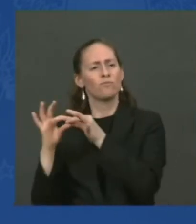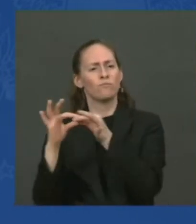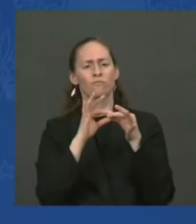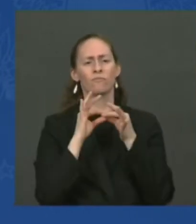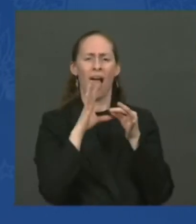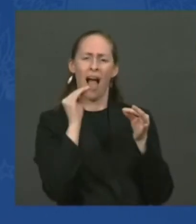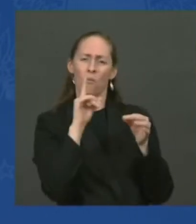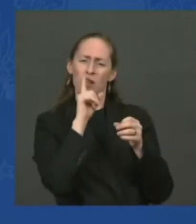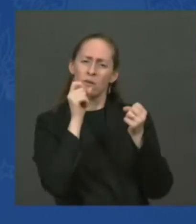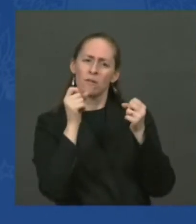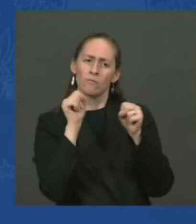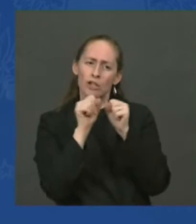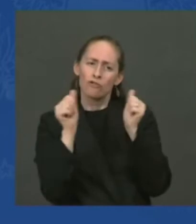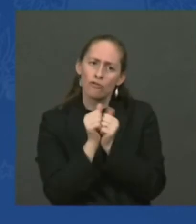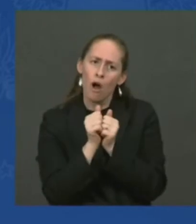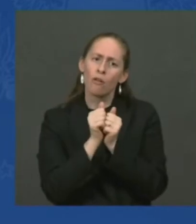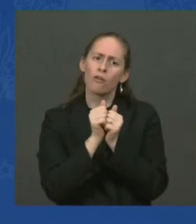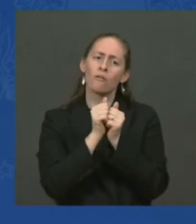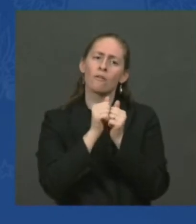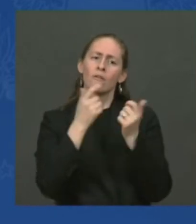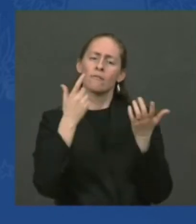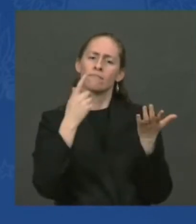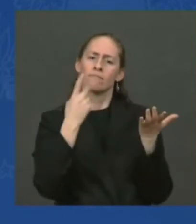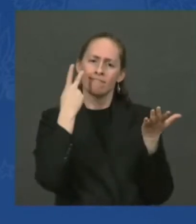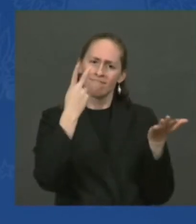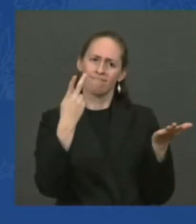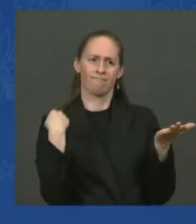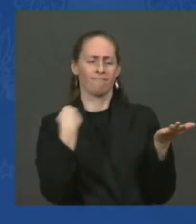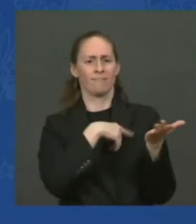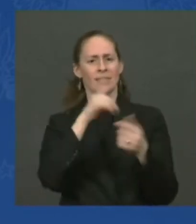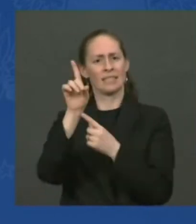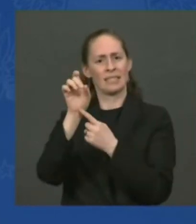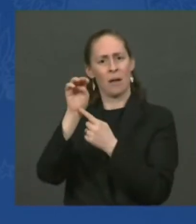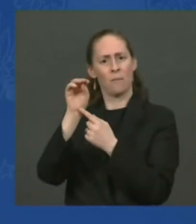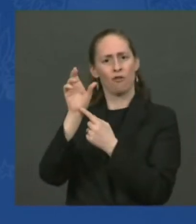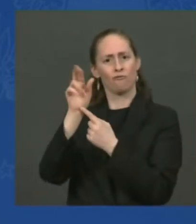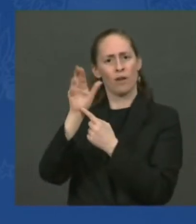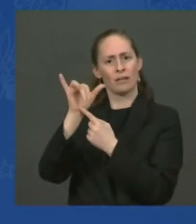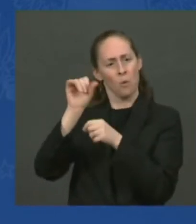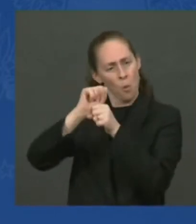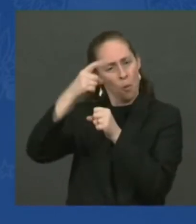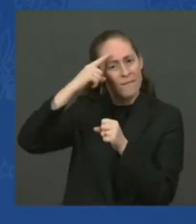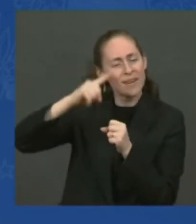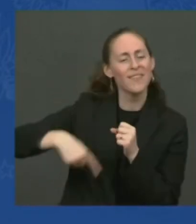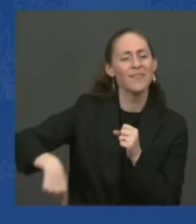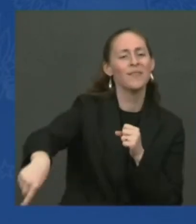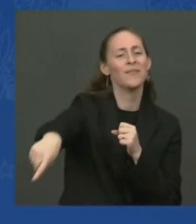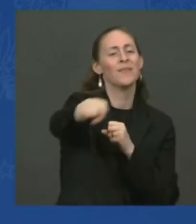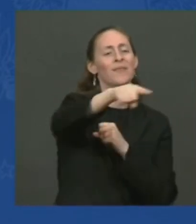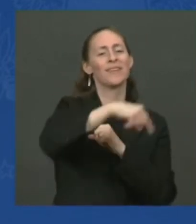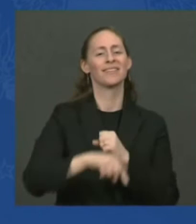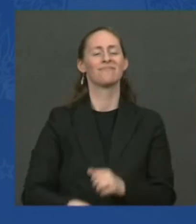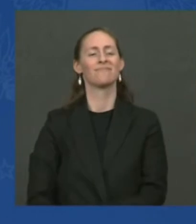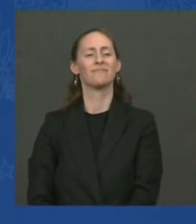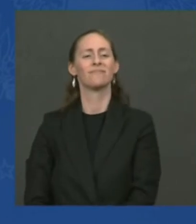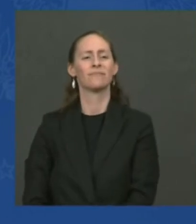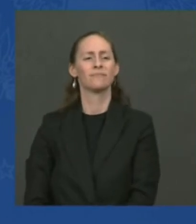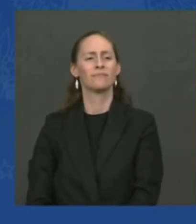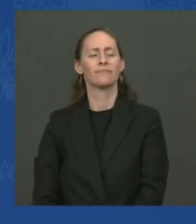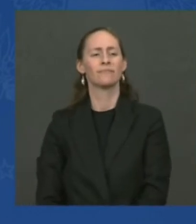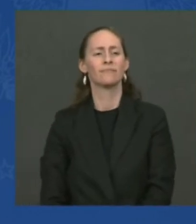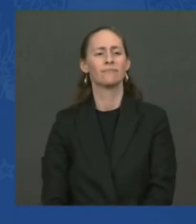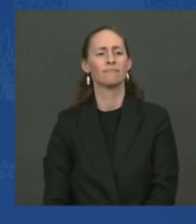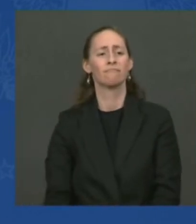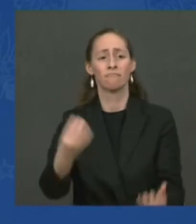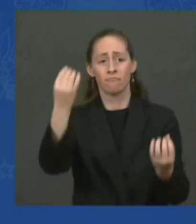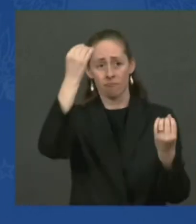our democracy delivers for you, for all of you. And I promised that we couldn't just build back to what it was before. We